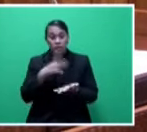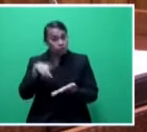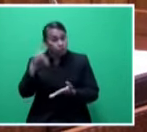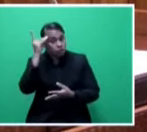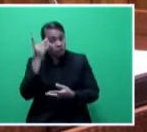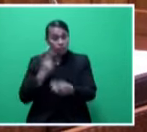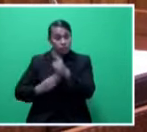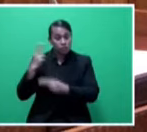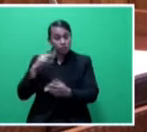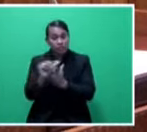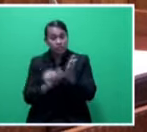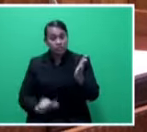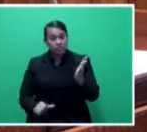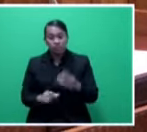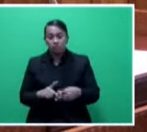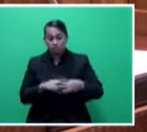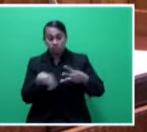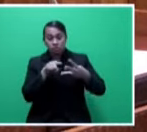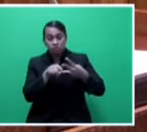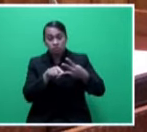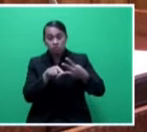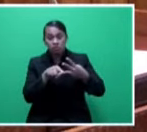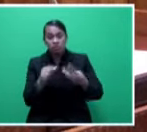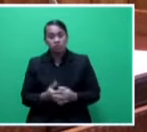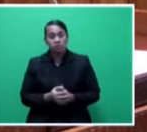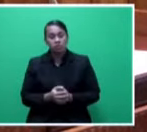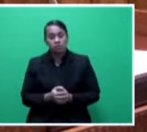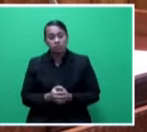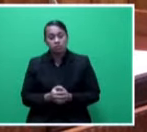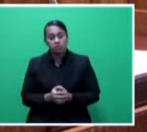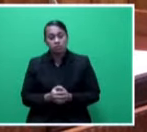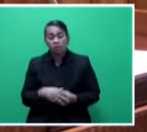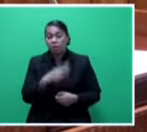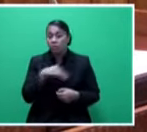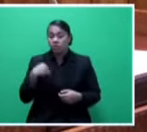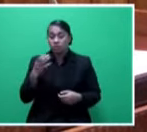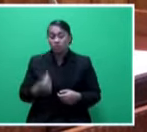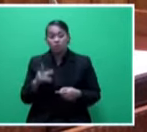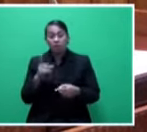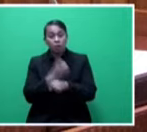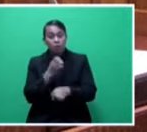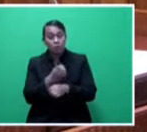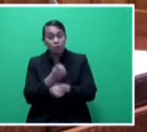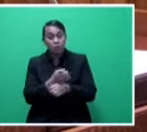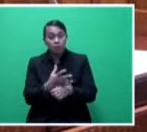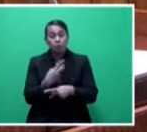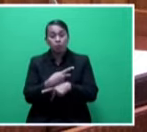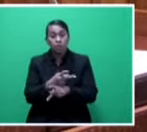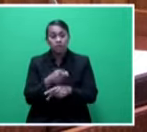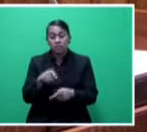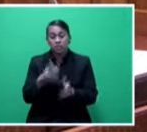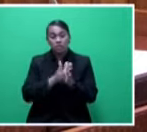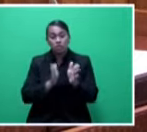and Arts. 3. Minister for Employment, Productivity, Industrial